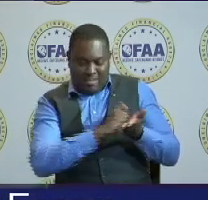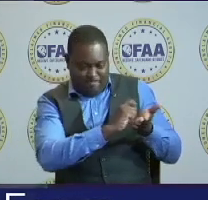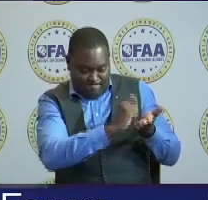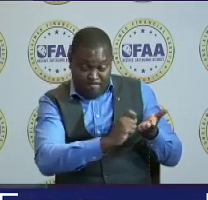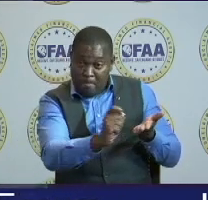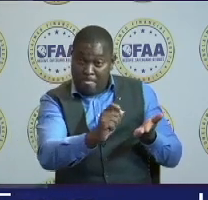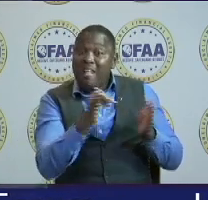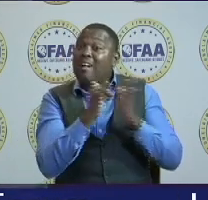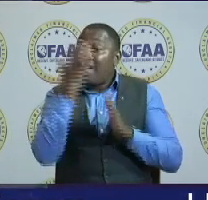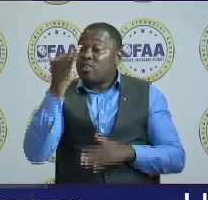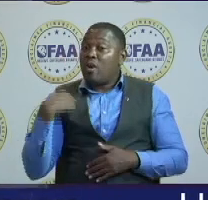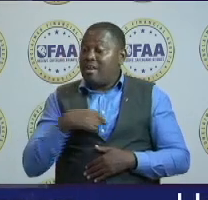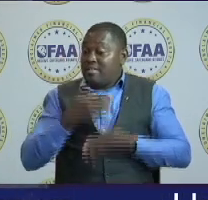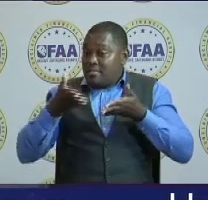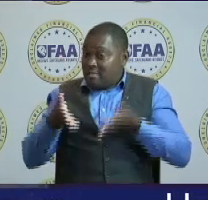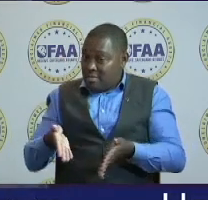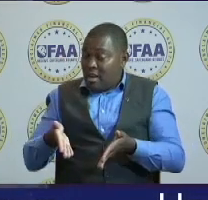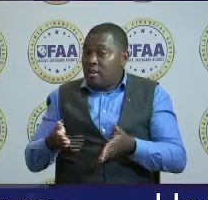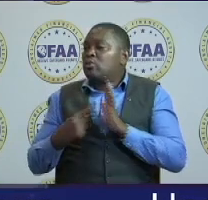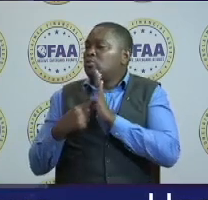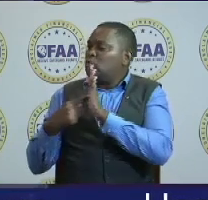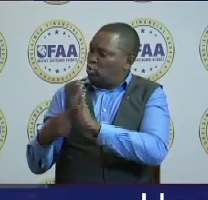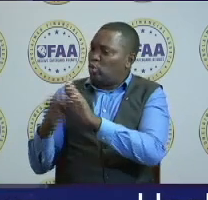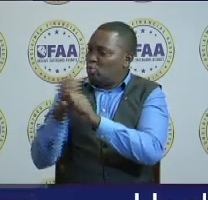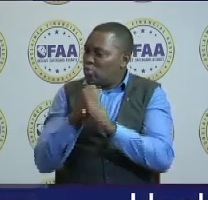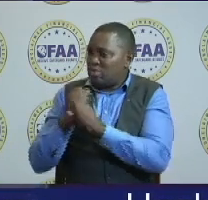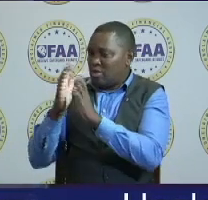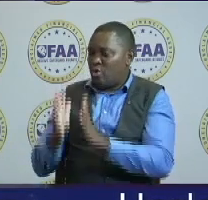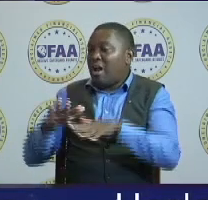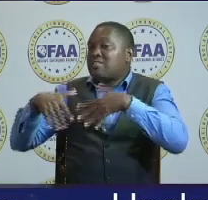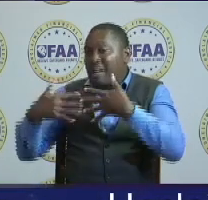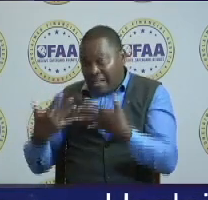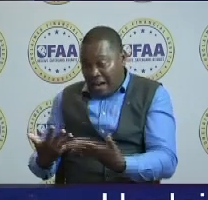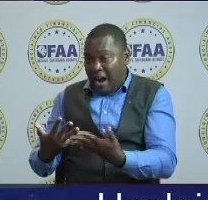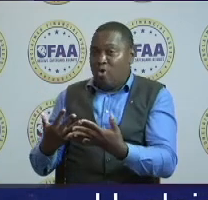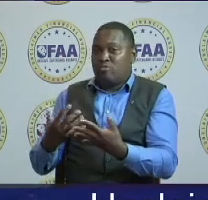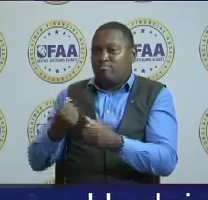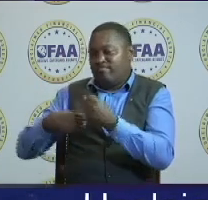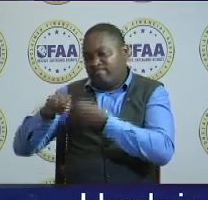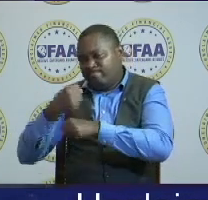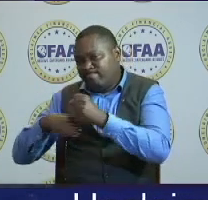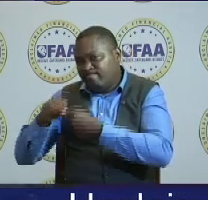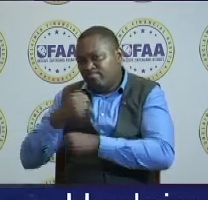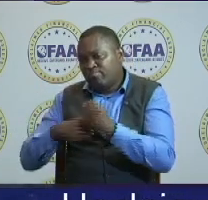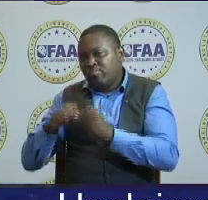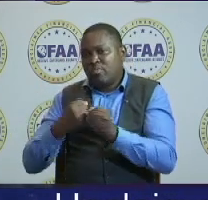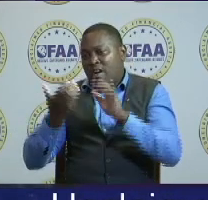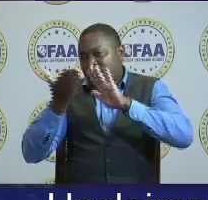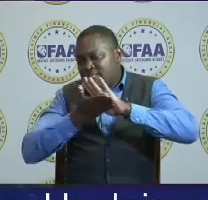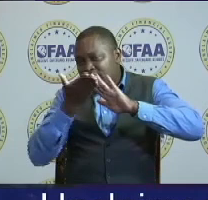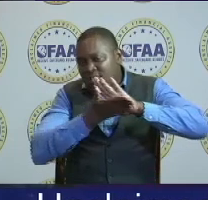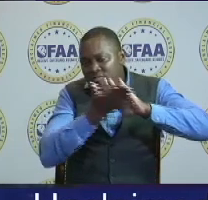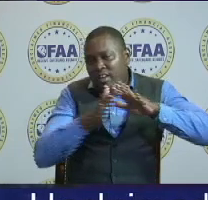holders on how they should be able to undertake that exercise. And if they're having any challenges, let them come to us. Mm. One of the things we have seen from